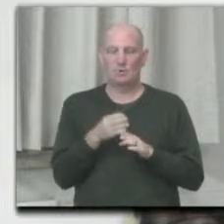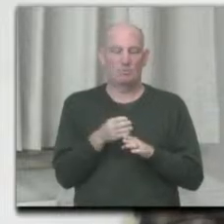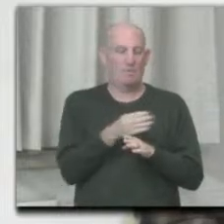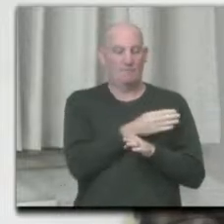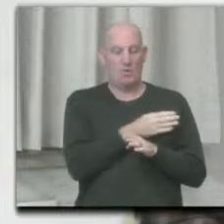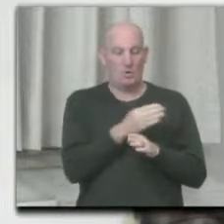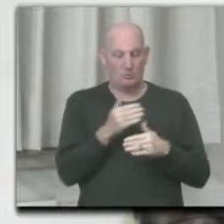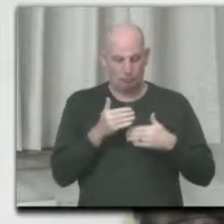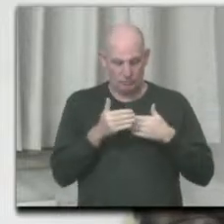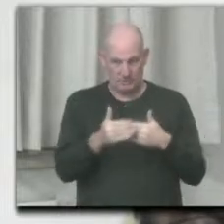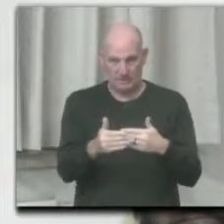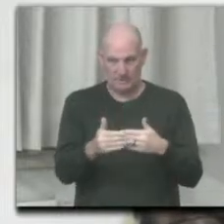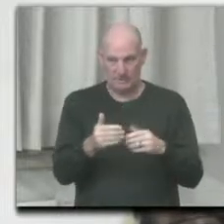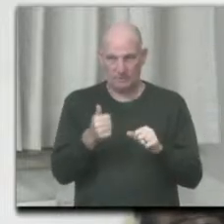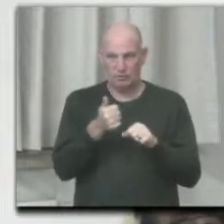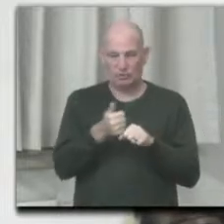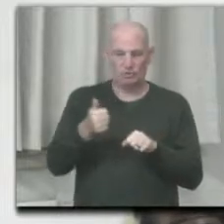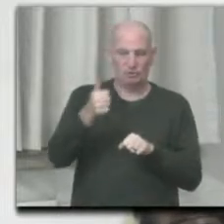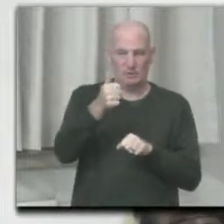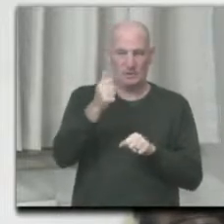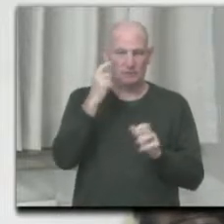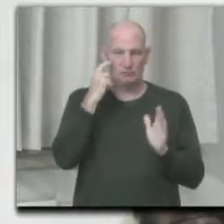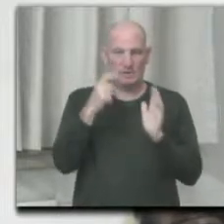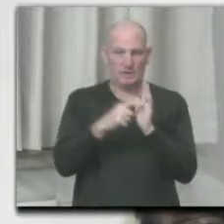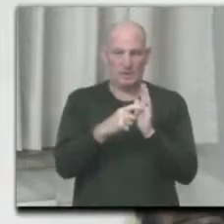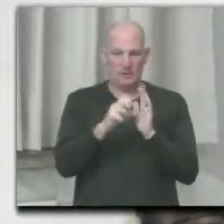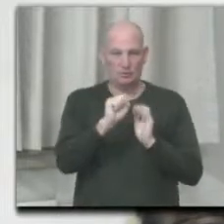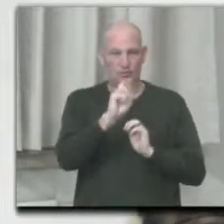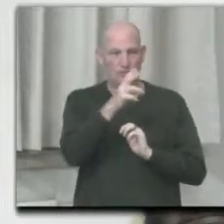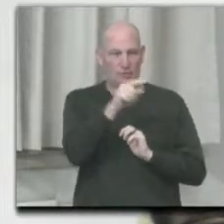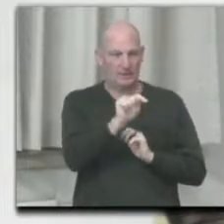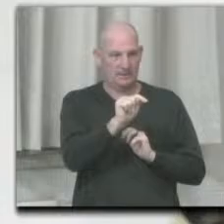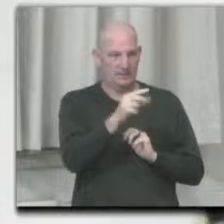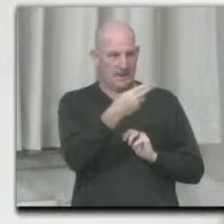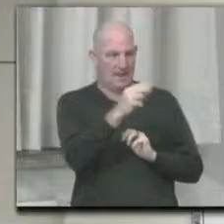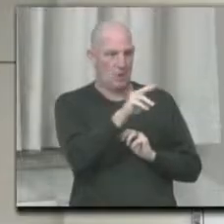proceed, the chair recognizes, I want to recognize Superintendent House